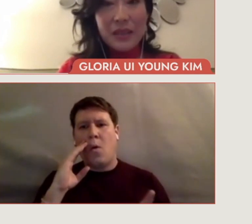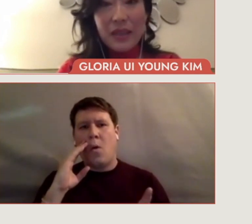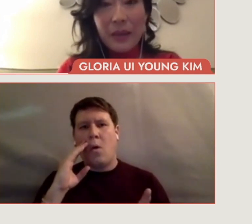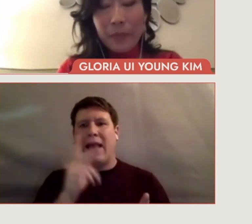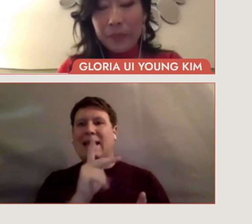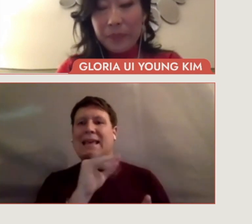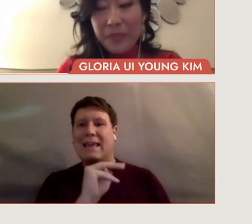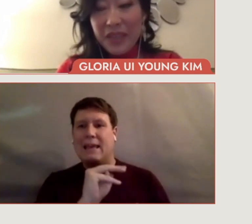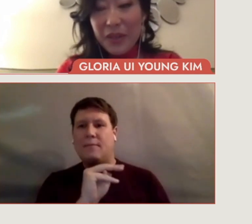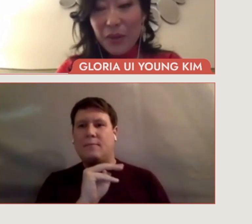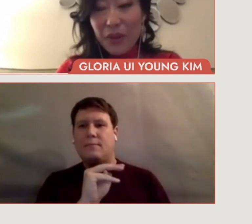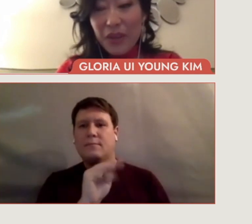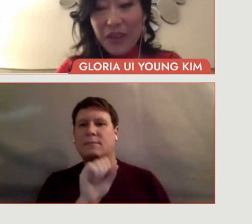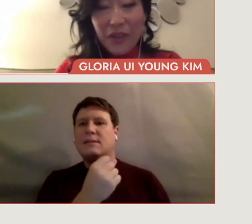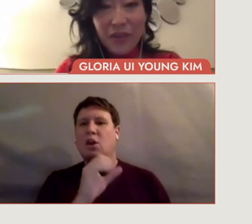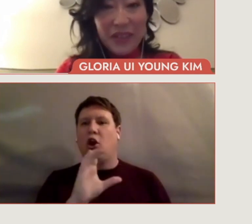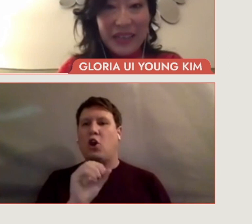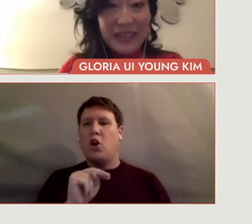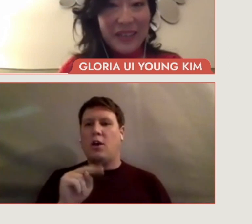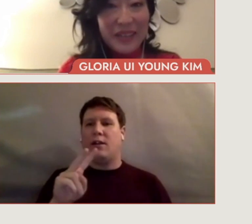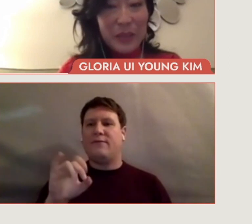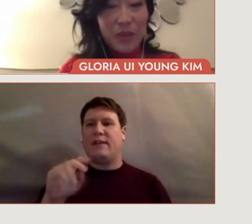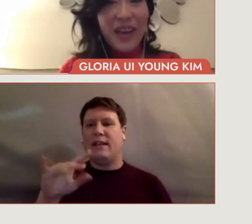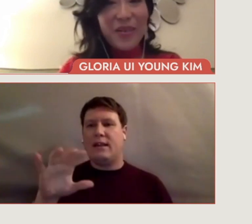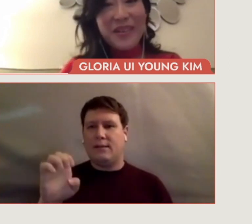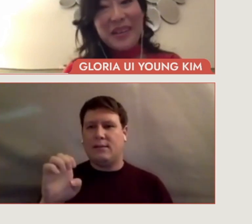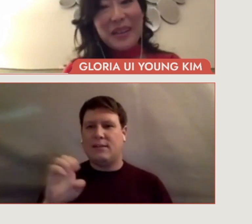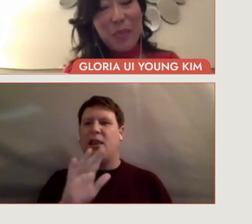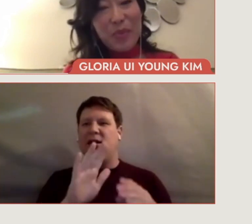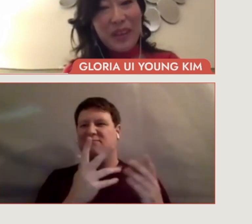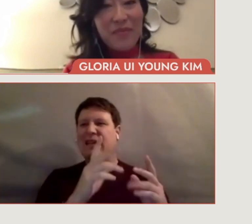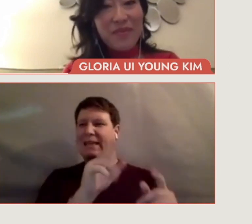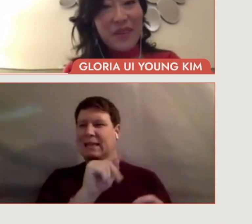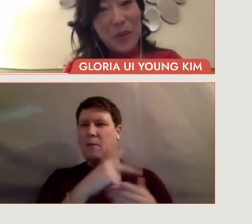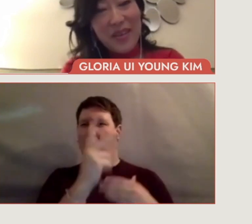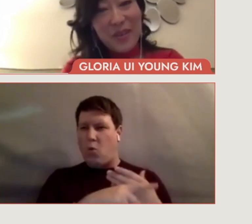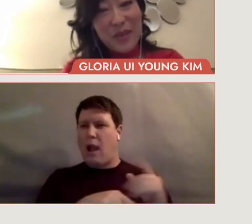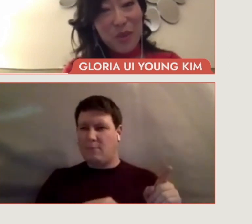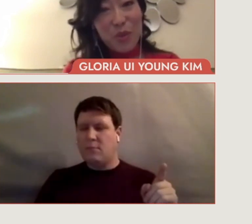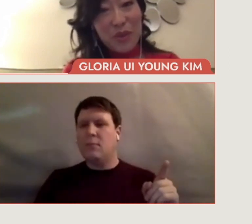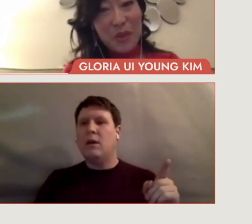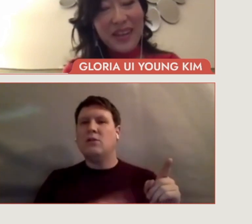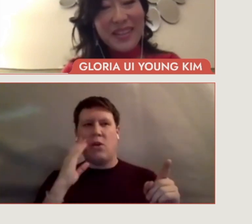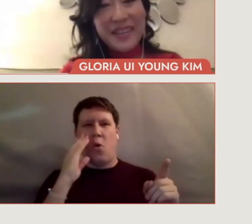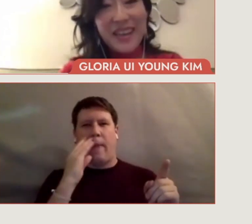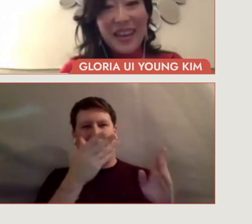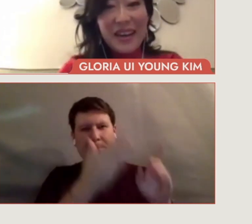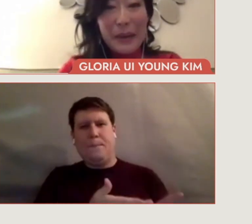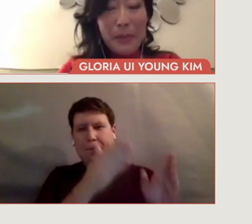and you know, he and I are not like super tight or anything like that, but like, you know, I think there's a mutual respect,